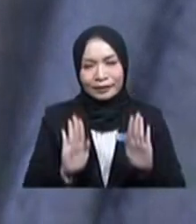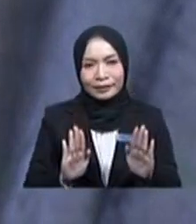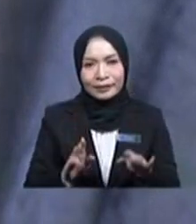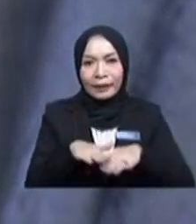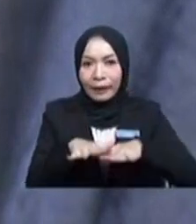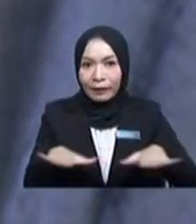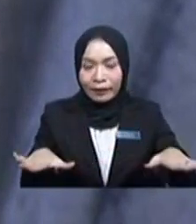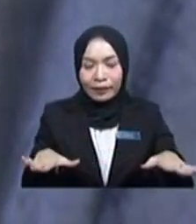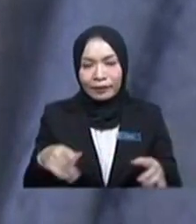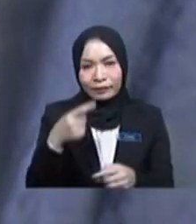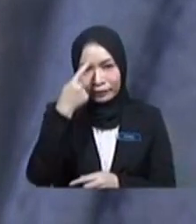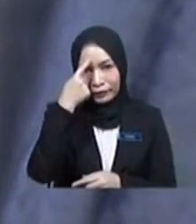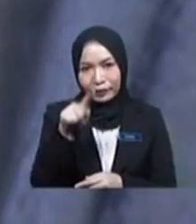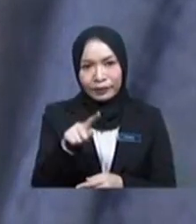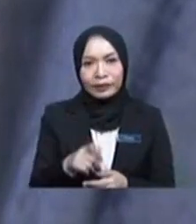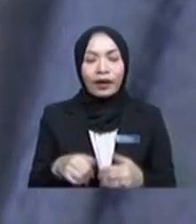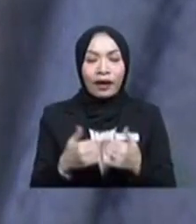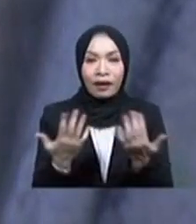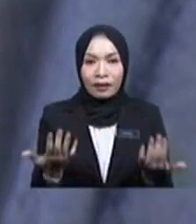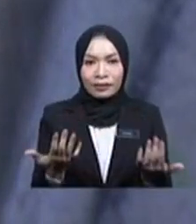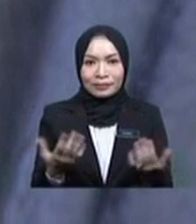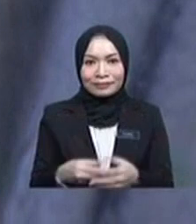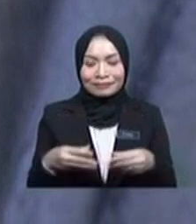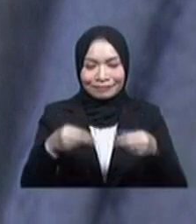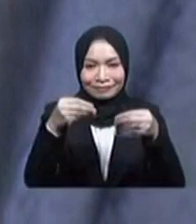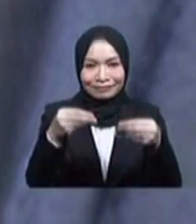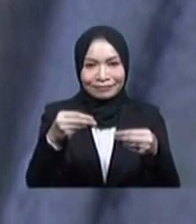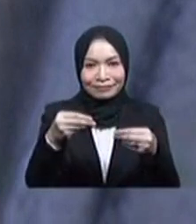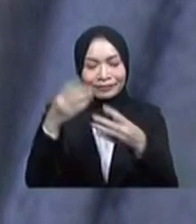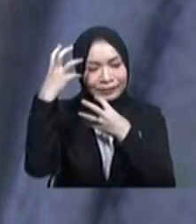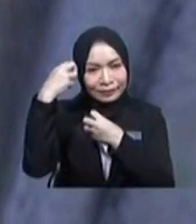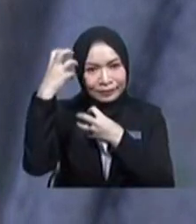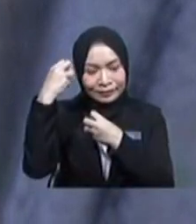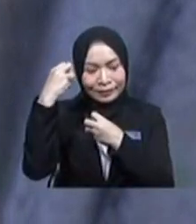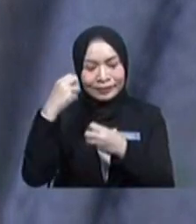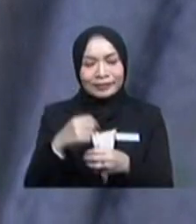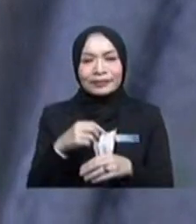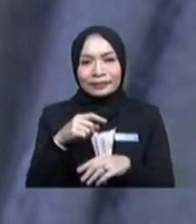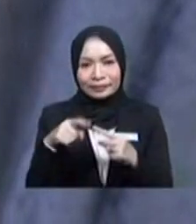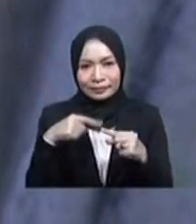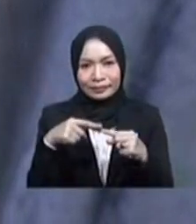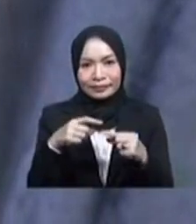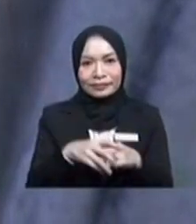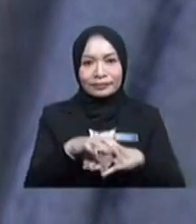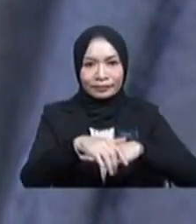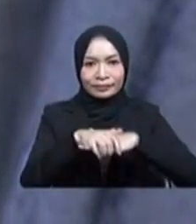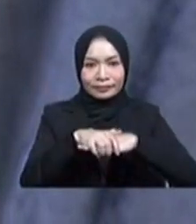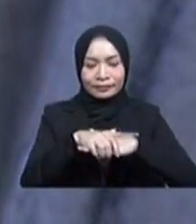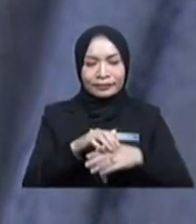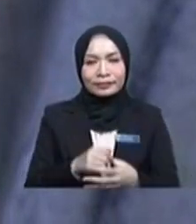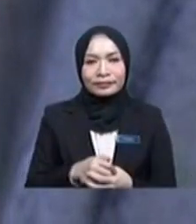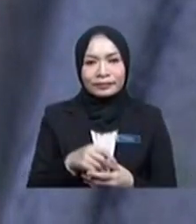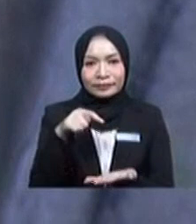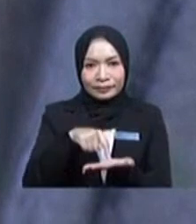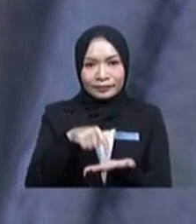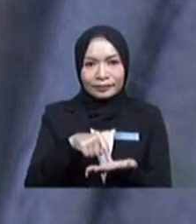on how we can envisage the transformation of English language education in Malaysia. This transformation is being